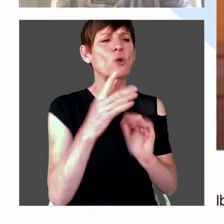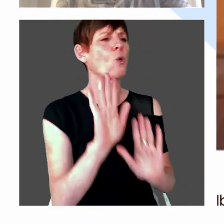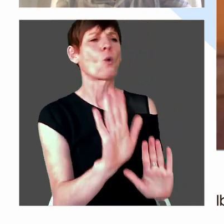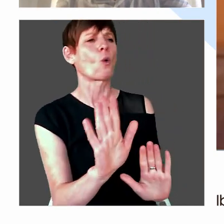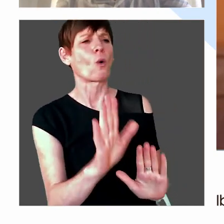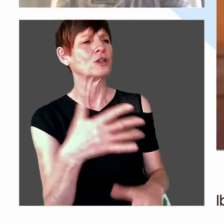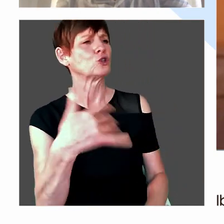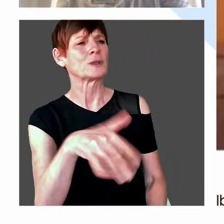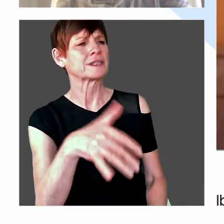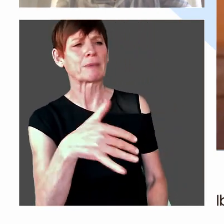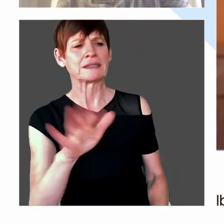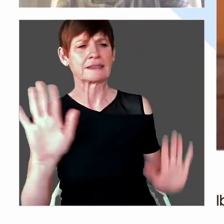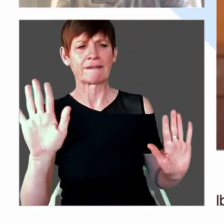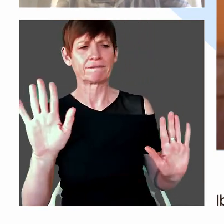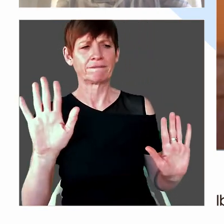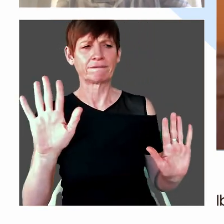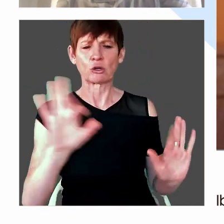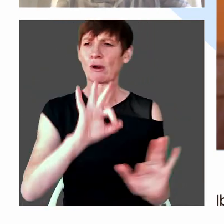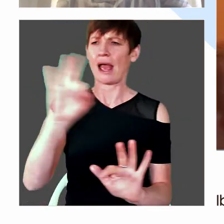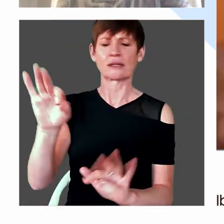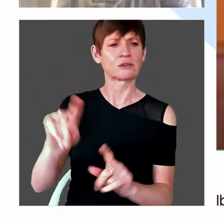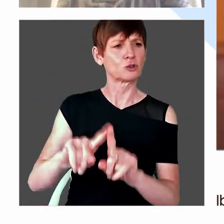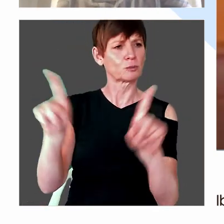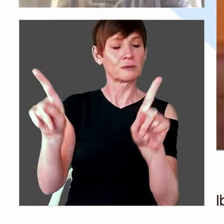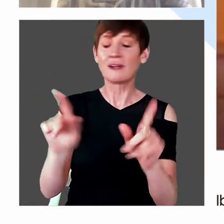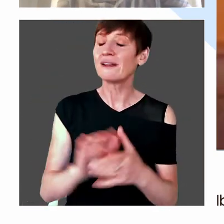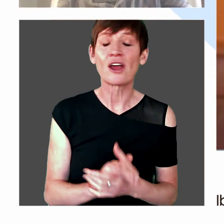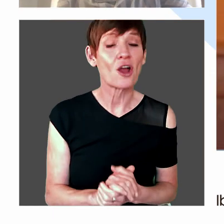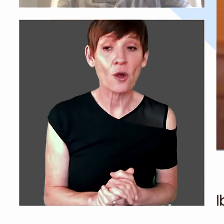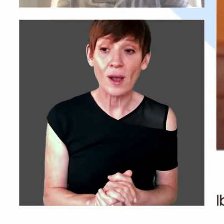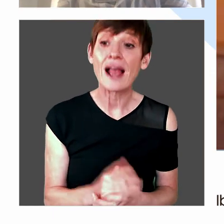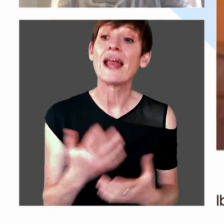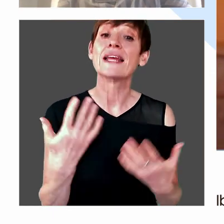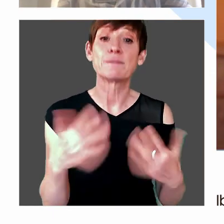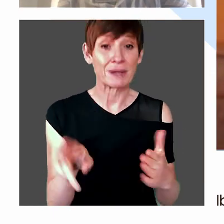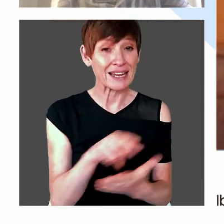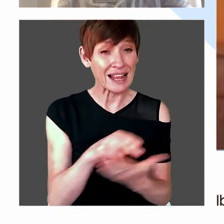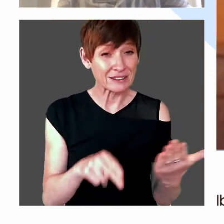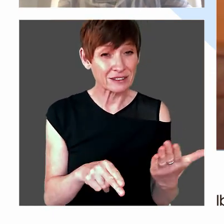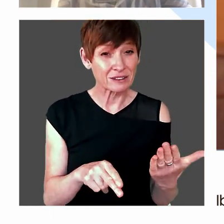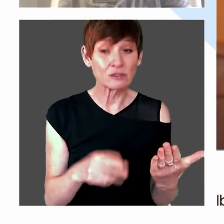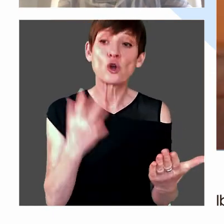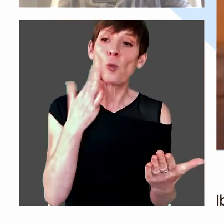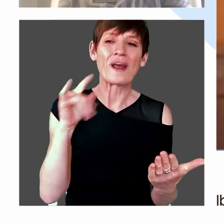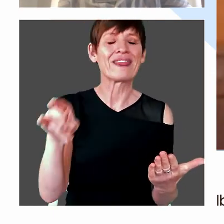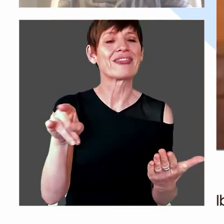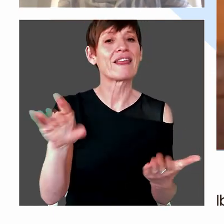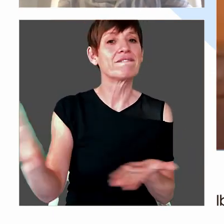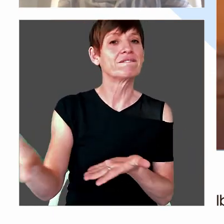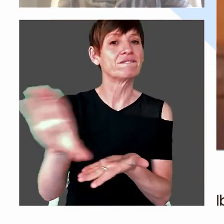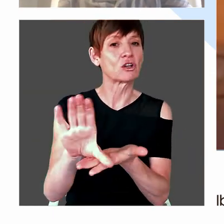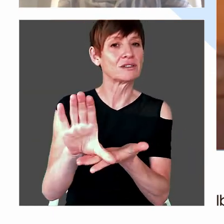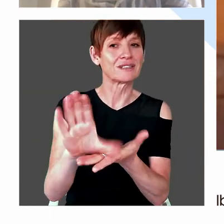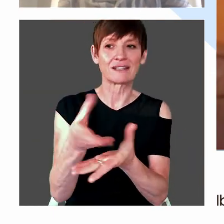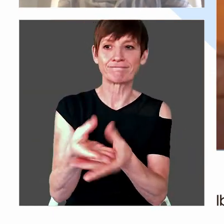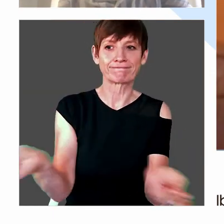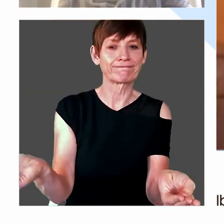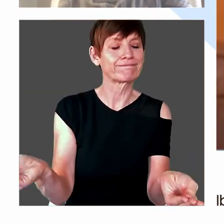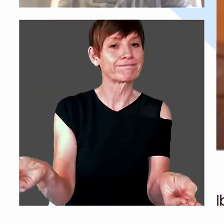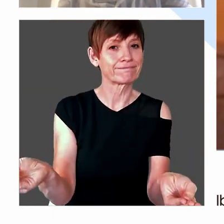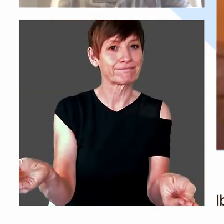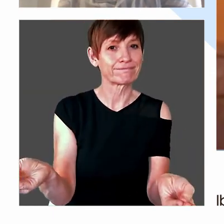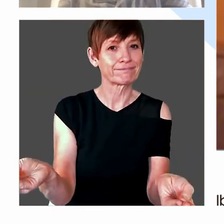elsewhere. Either the only time that's been cancelled is if they lose funding for the entire project, so that it's not like they